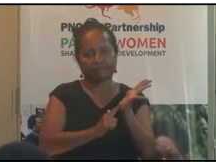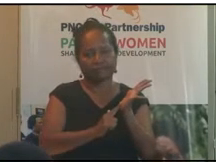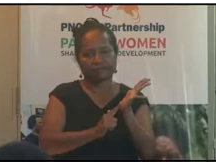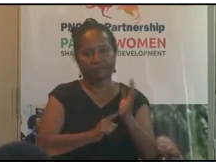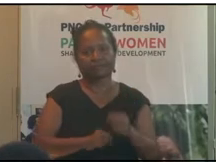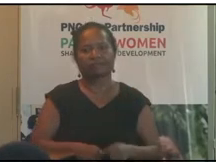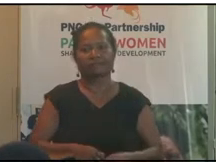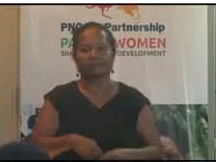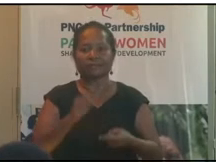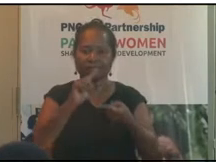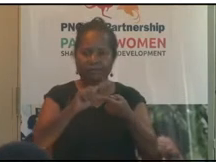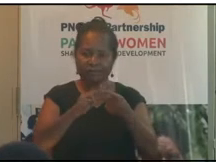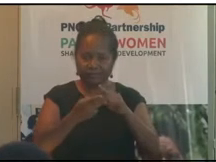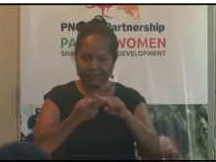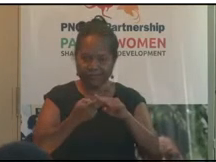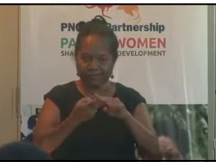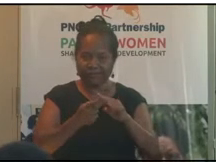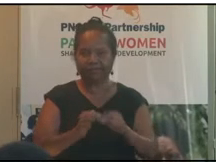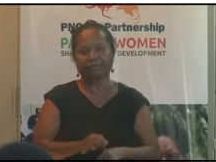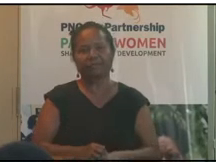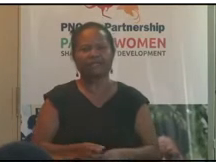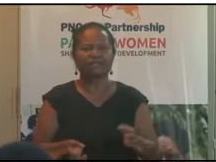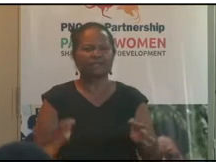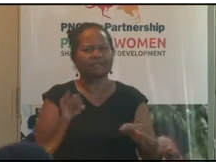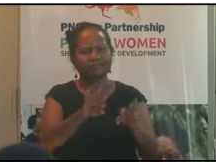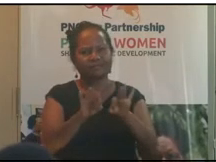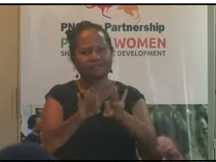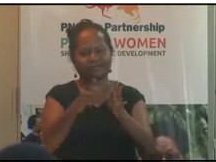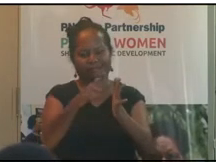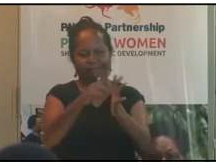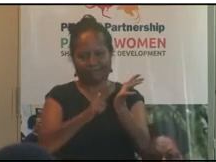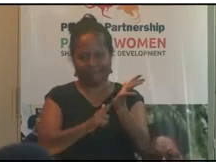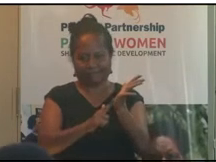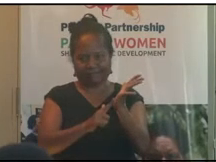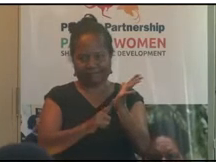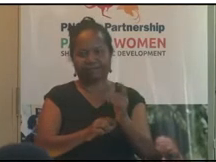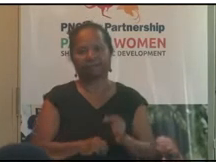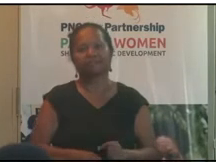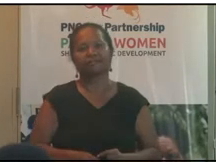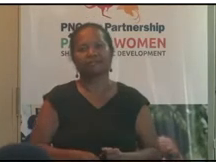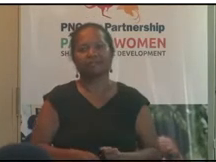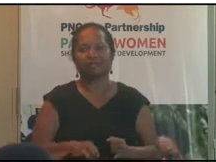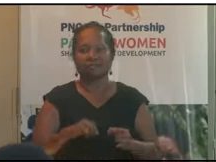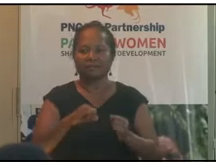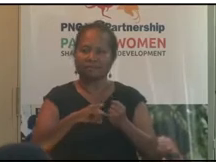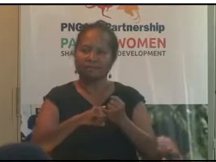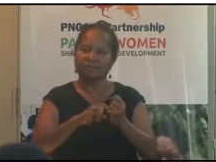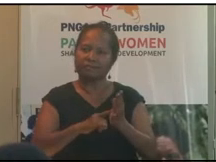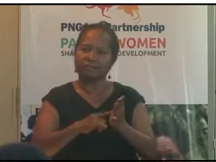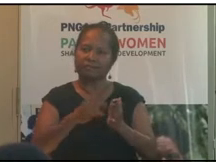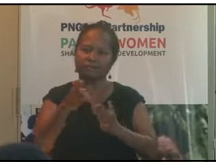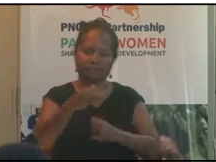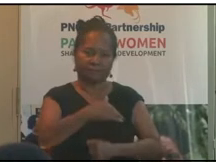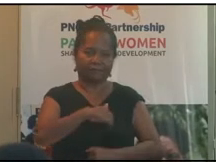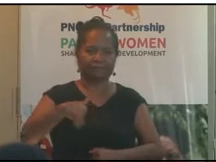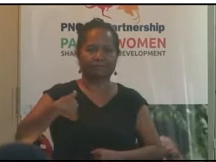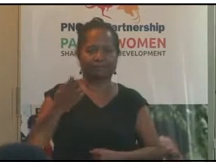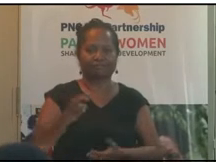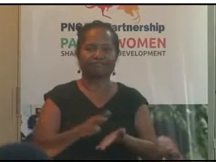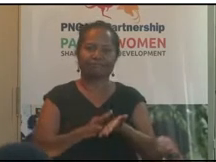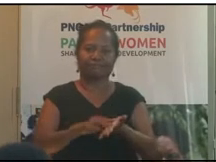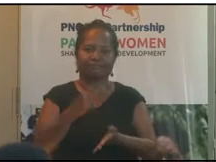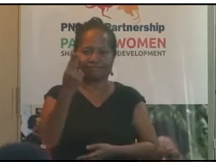She's a trained political scientist with a legal background. Dulciana Somare-Brash is a wife and mother of two daughters.